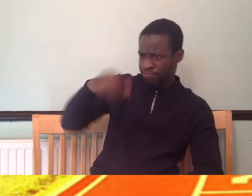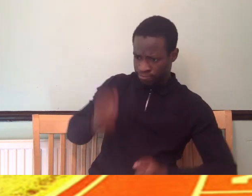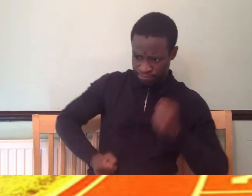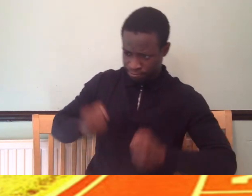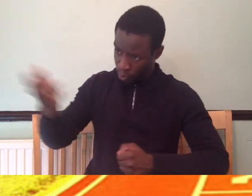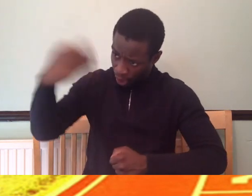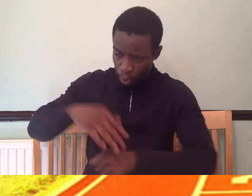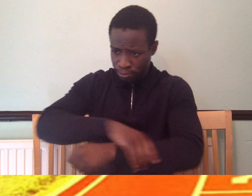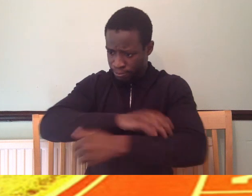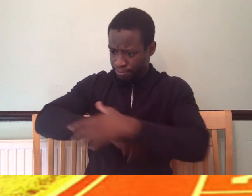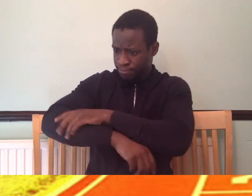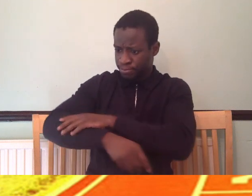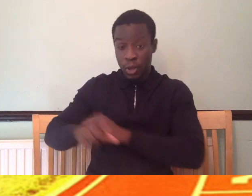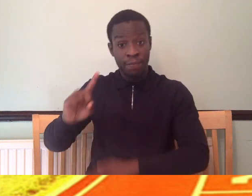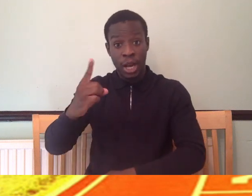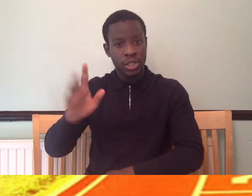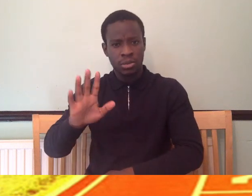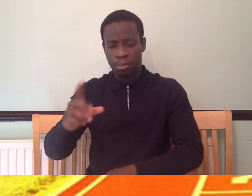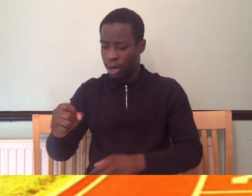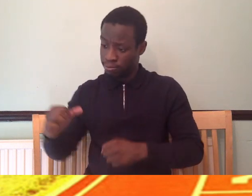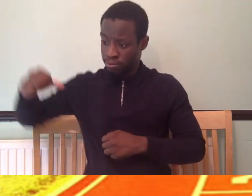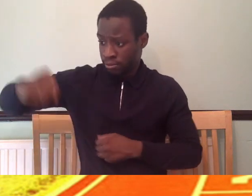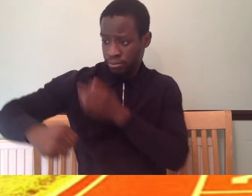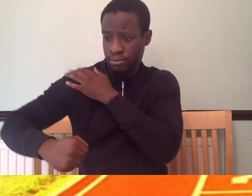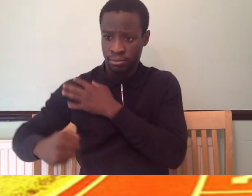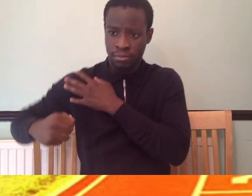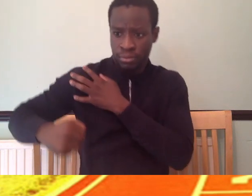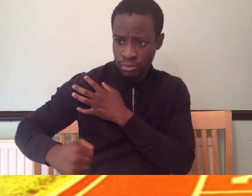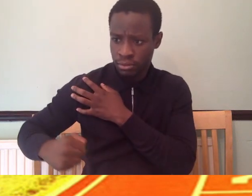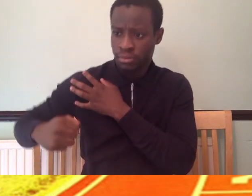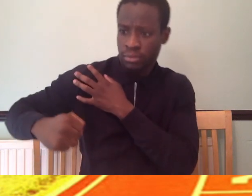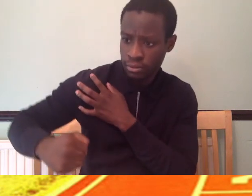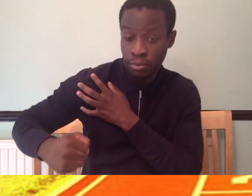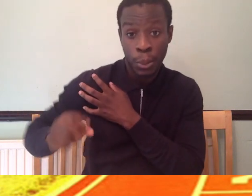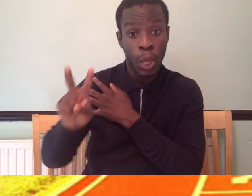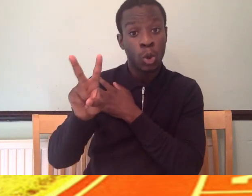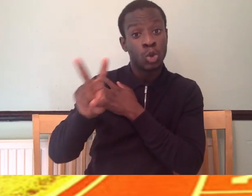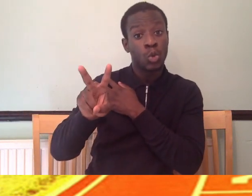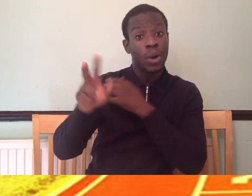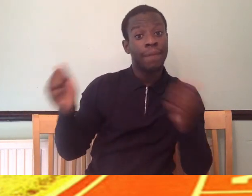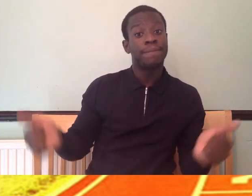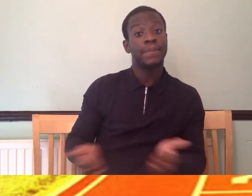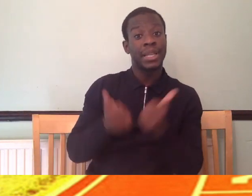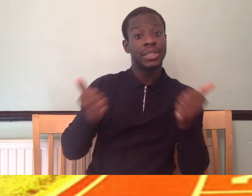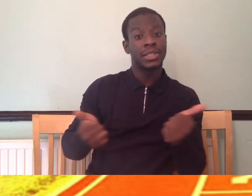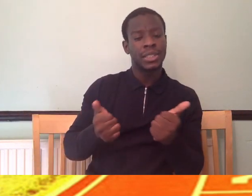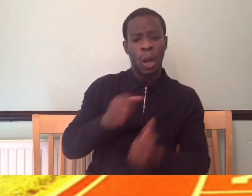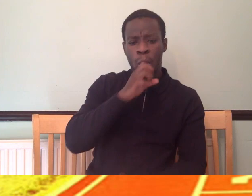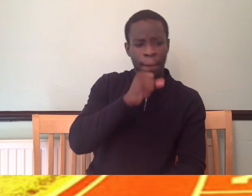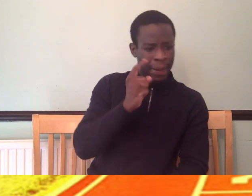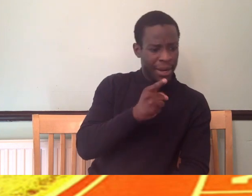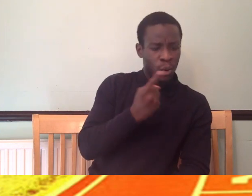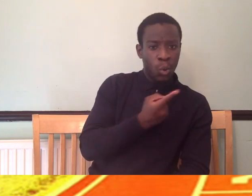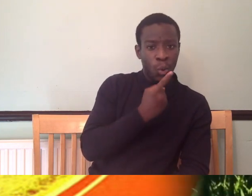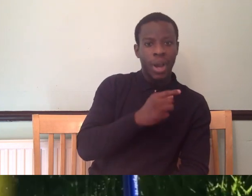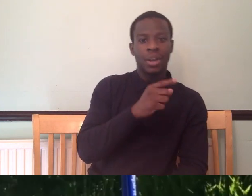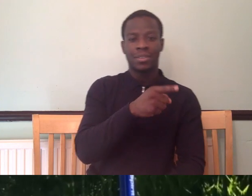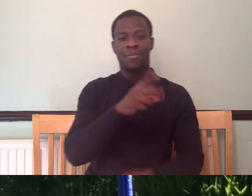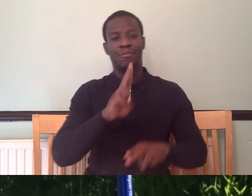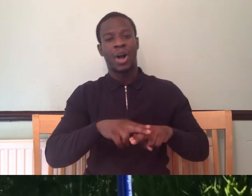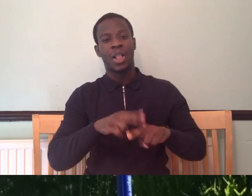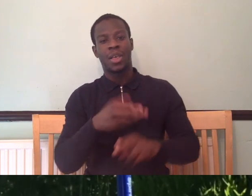race. He didn't come in first, but he did finish. He finished with the help of his father to get him over the finishing